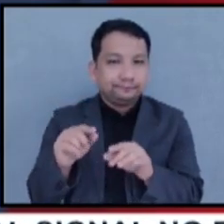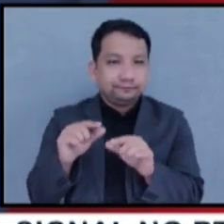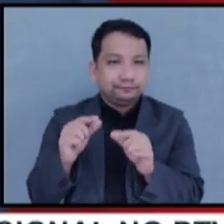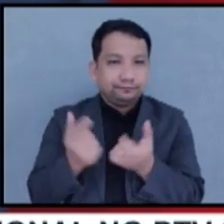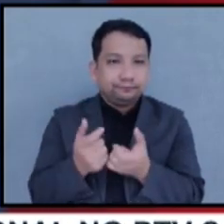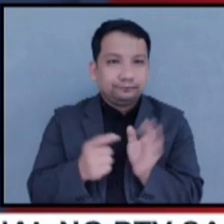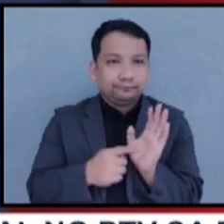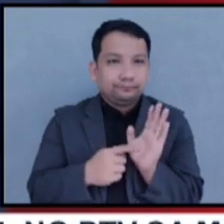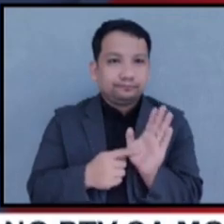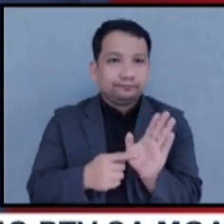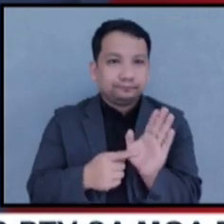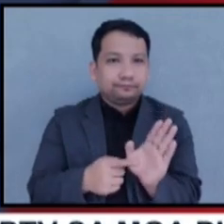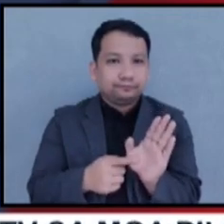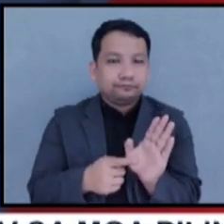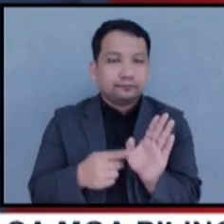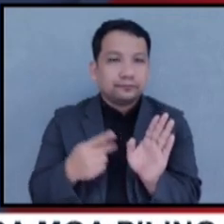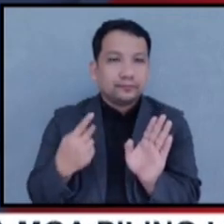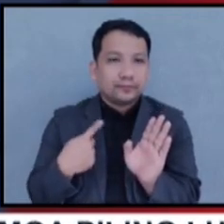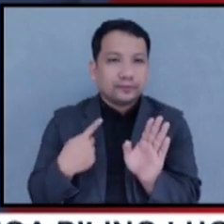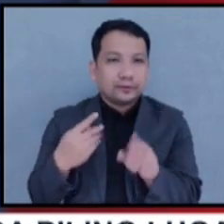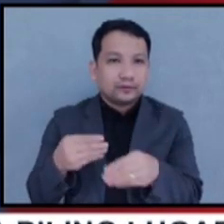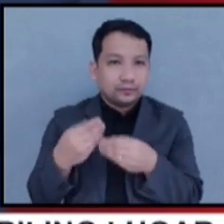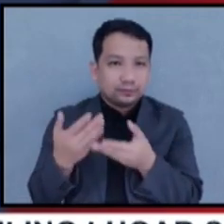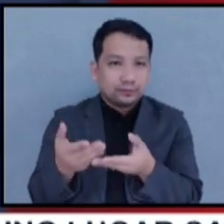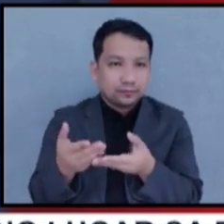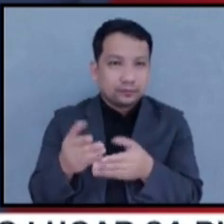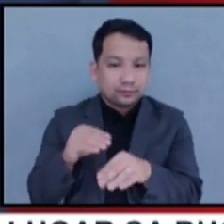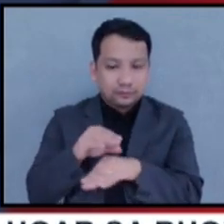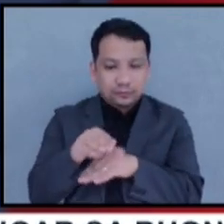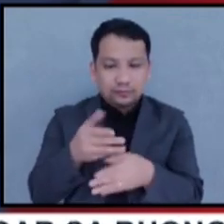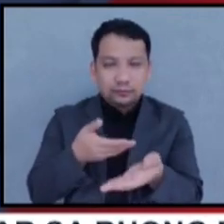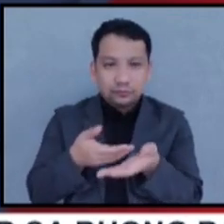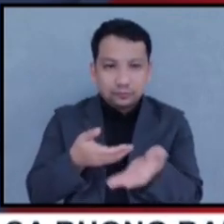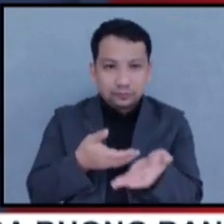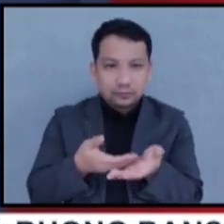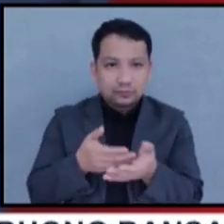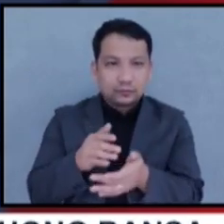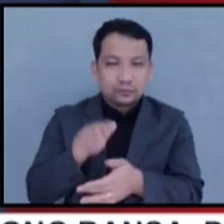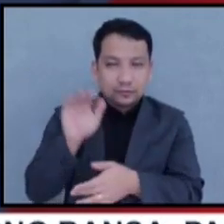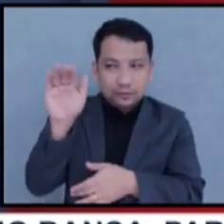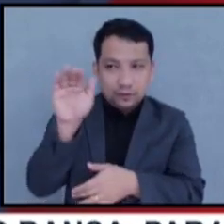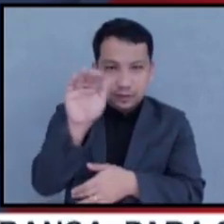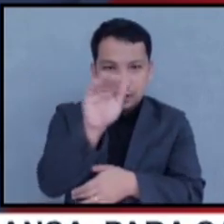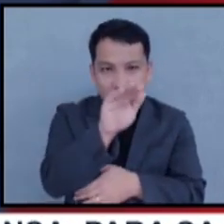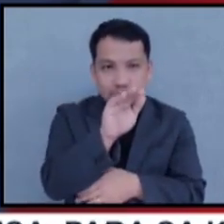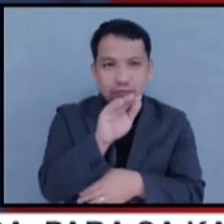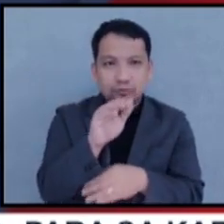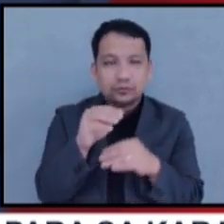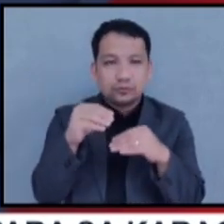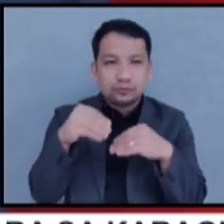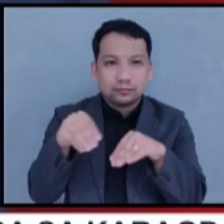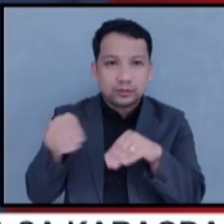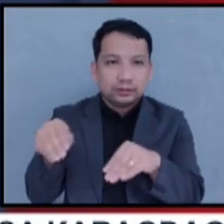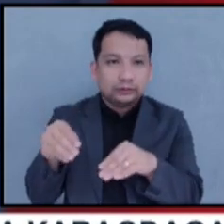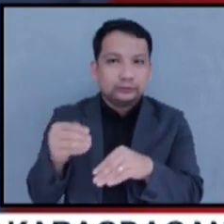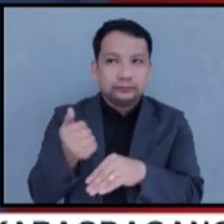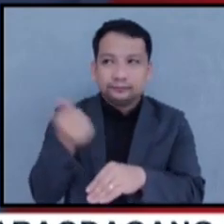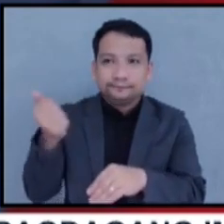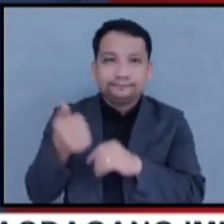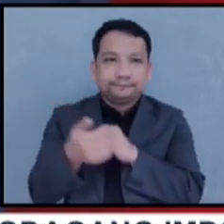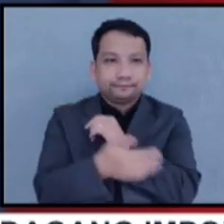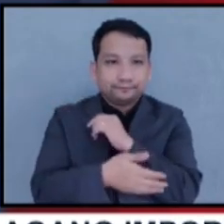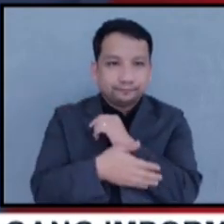And nagbibigay po kami ng mga consultancy services na how they can tap mga merkado sa abroad, no po.